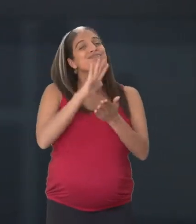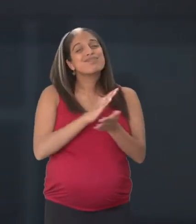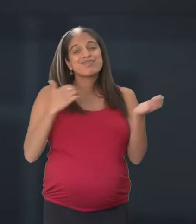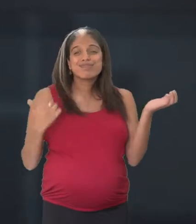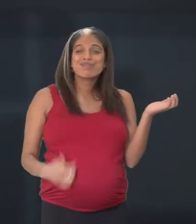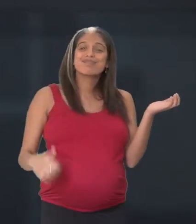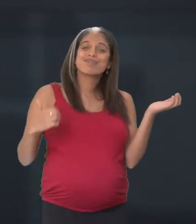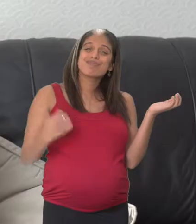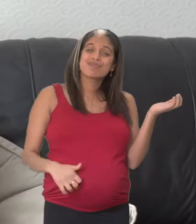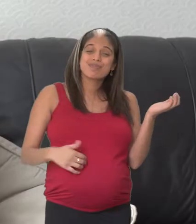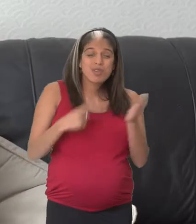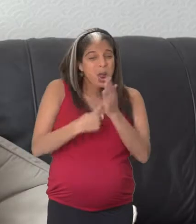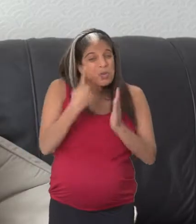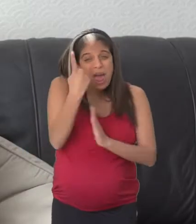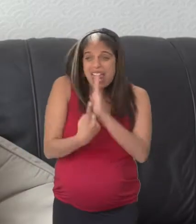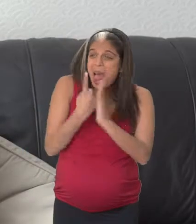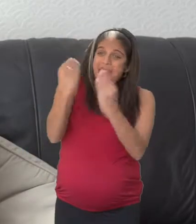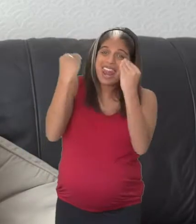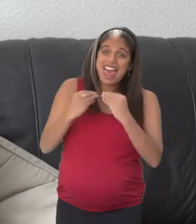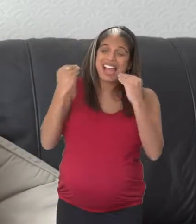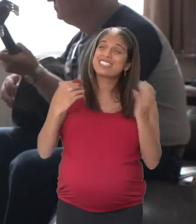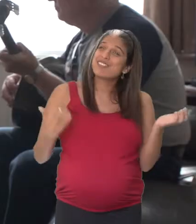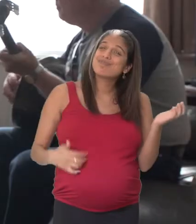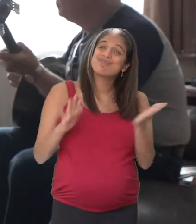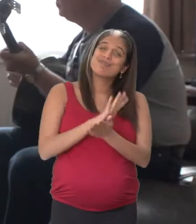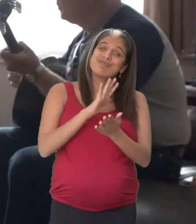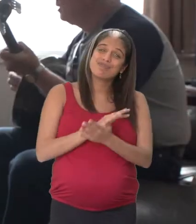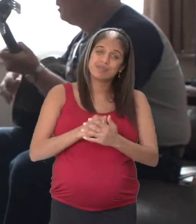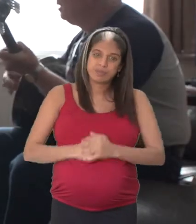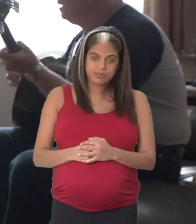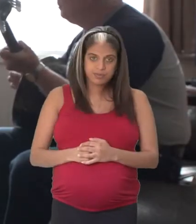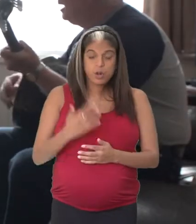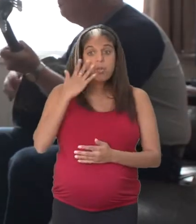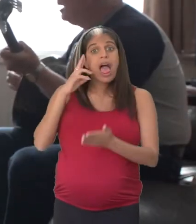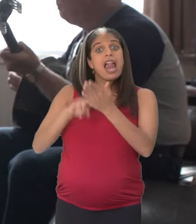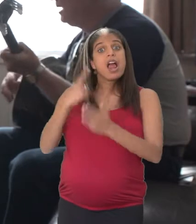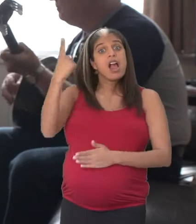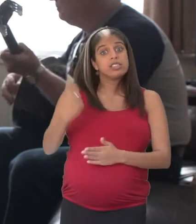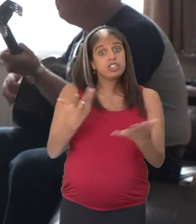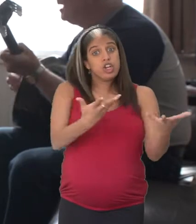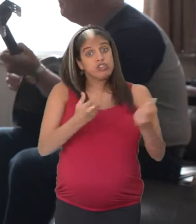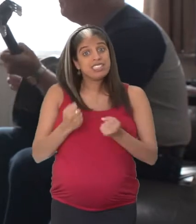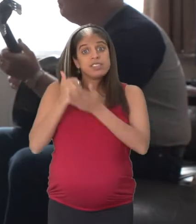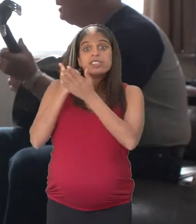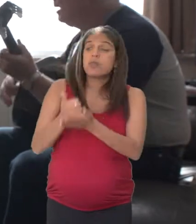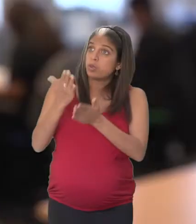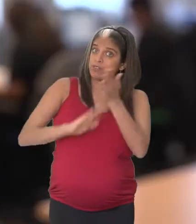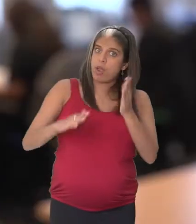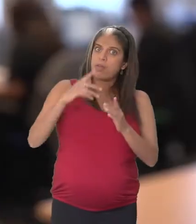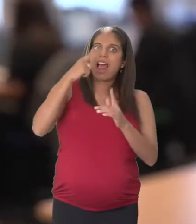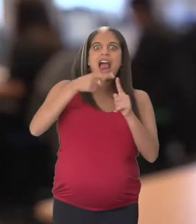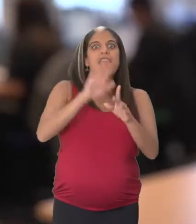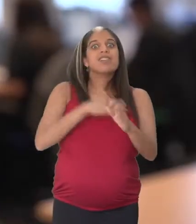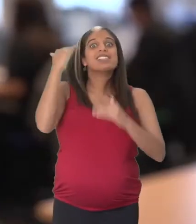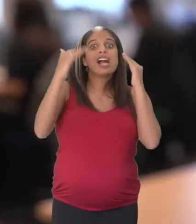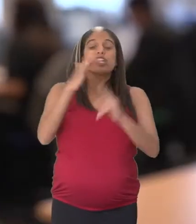side, even for that hour, having that lesson. When Nicholas started receiving support from Enfield Adult Social Care, he was able